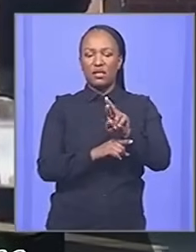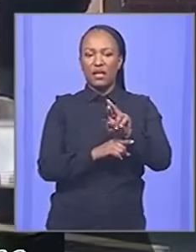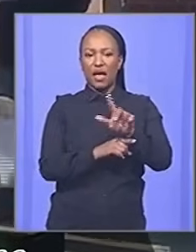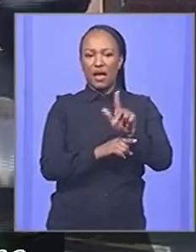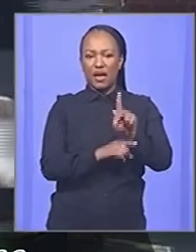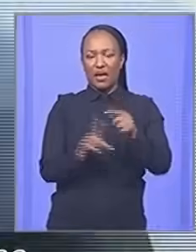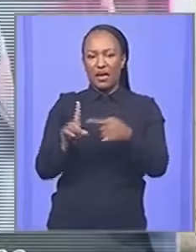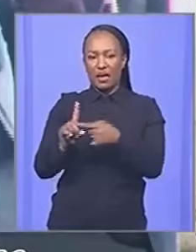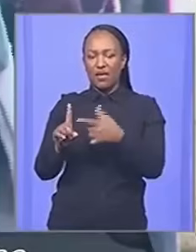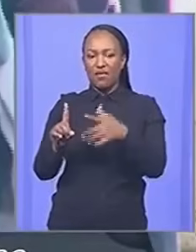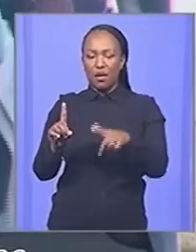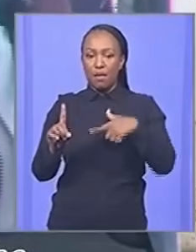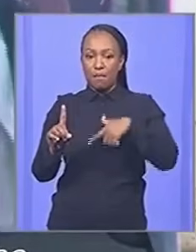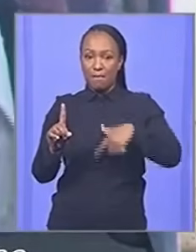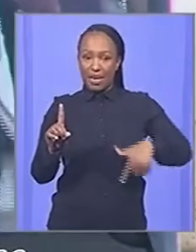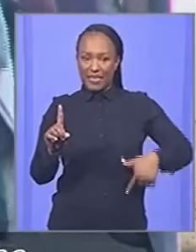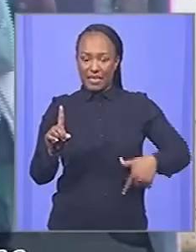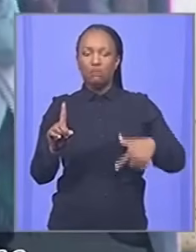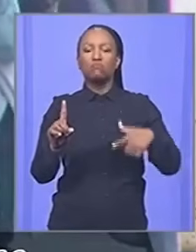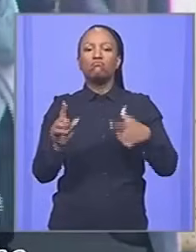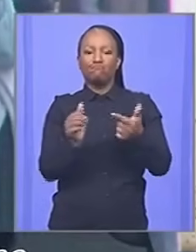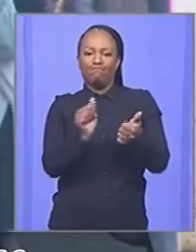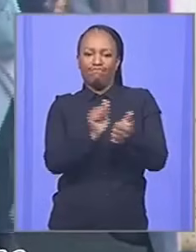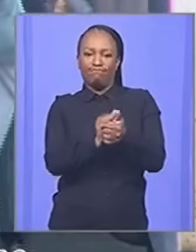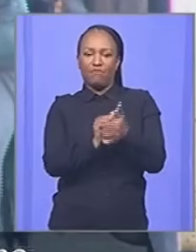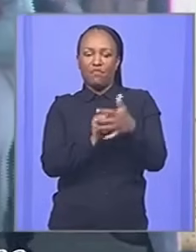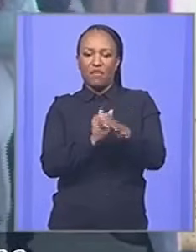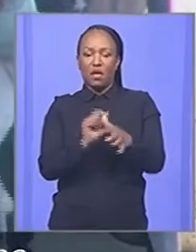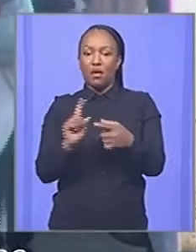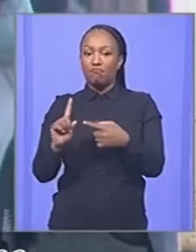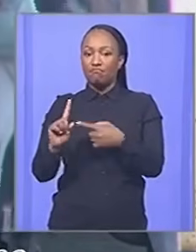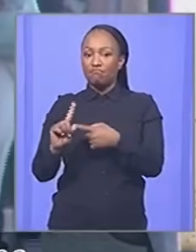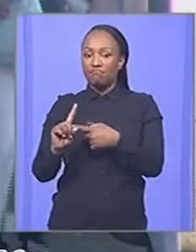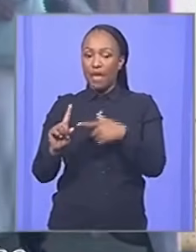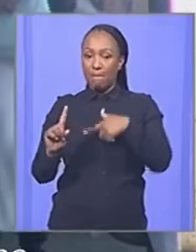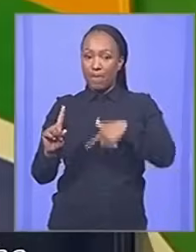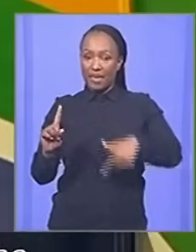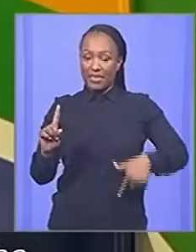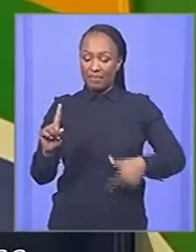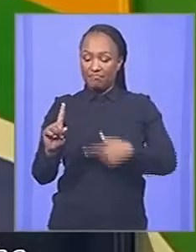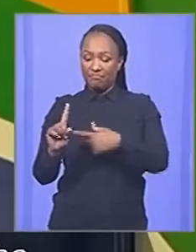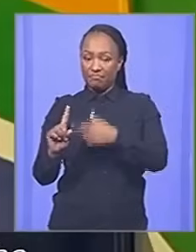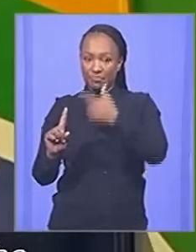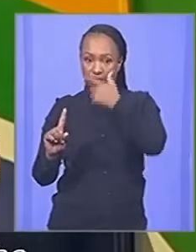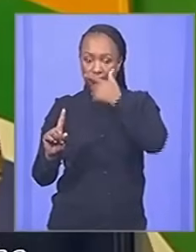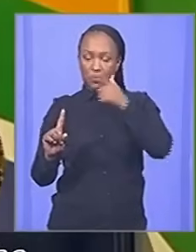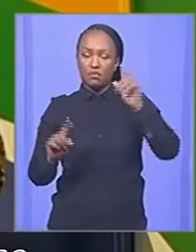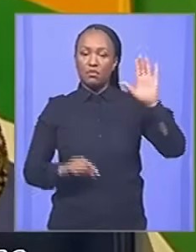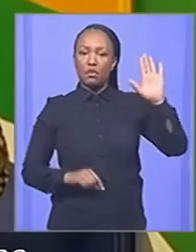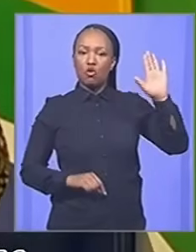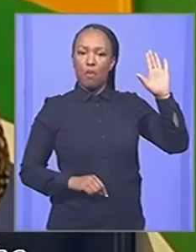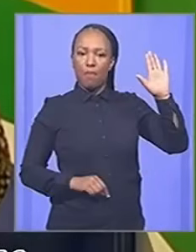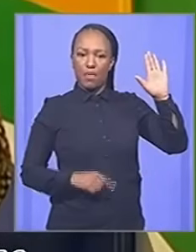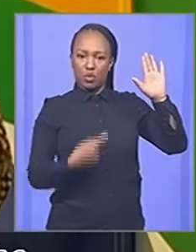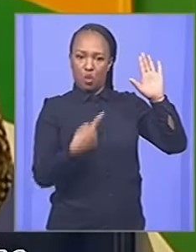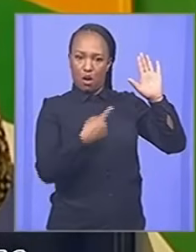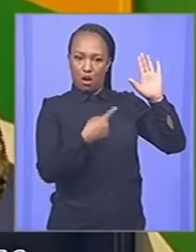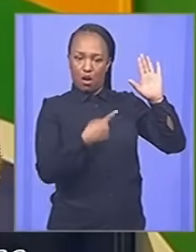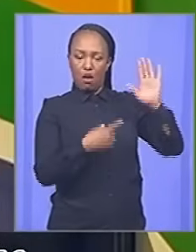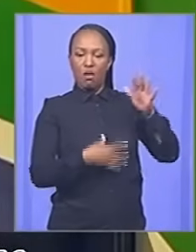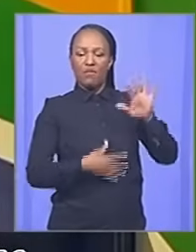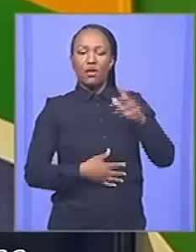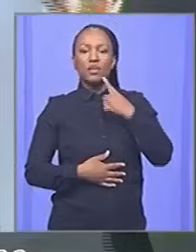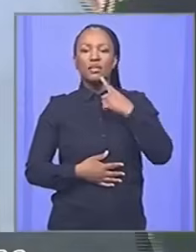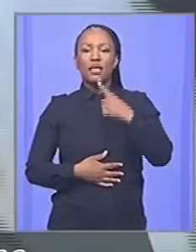motlatšapresidente. Polelong ya gagwe ge a hlomamišwa mopresidente Ramaphosa o gateletše gore dipoelo tša dikgetho ka karetšo